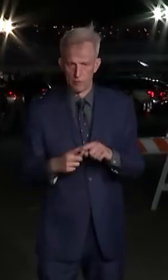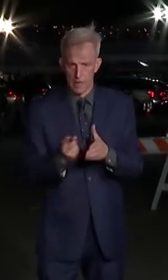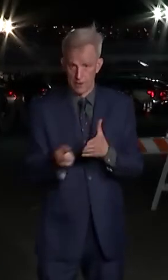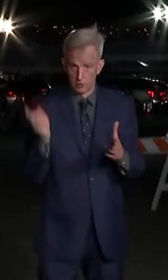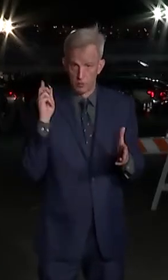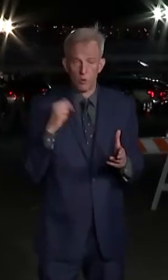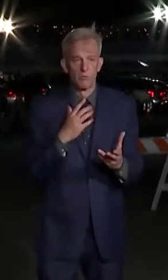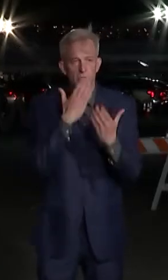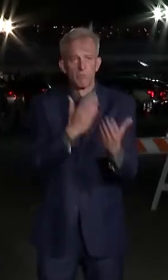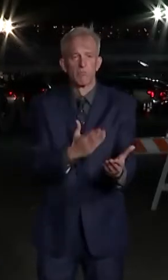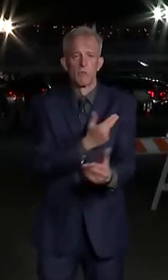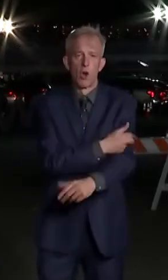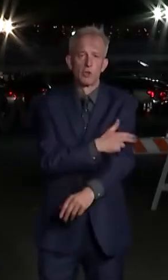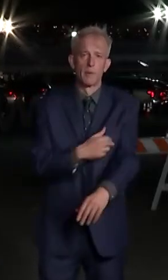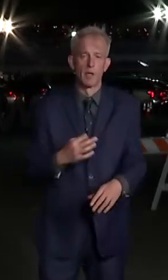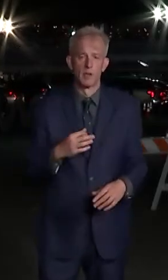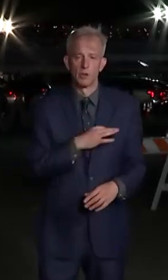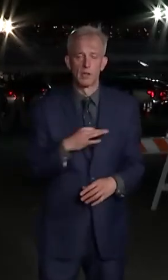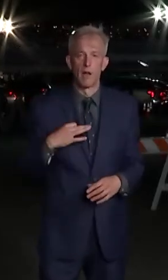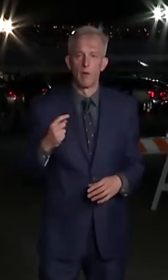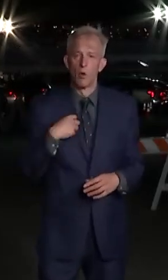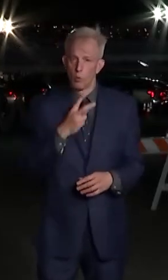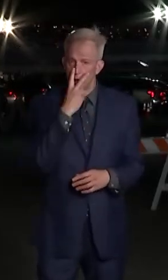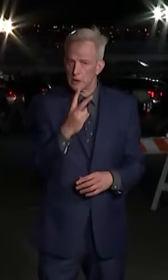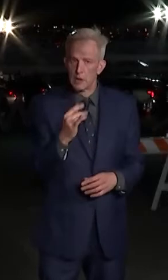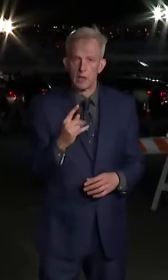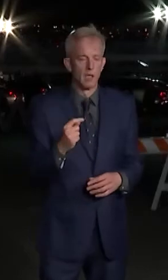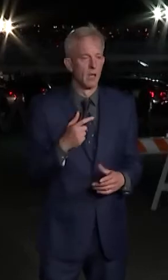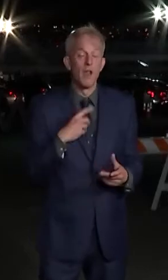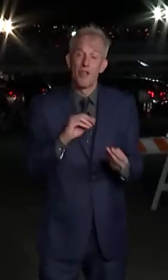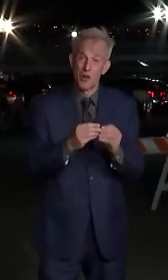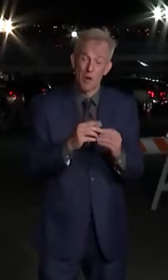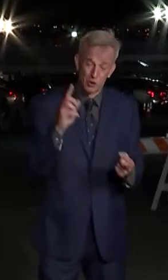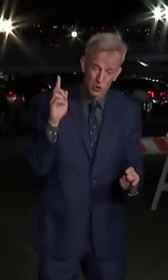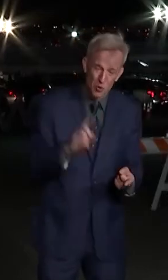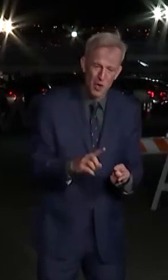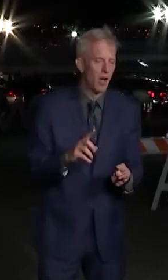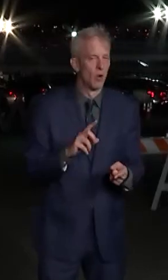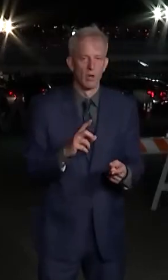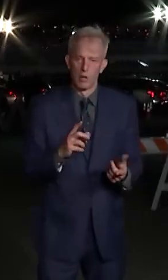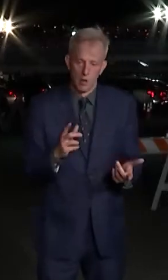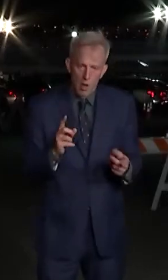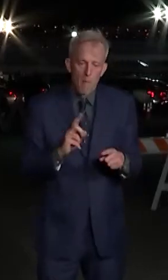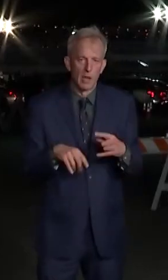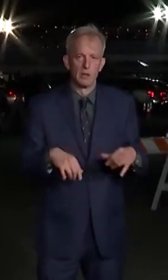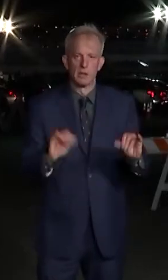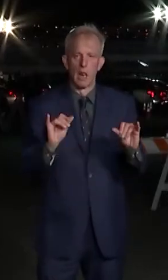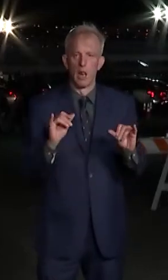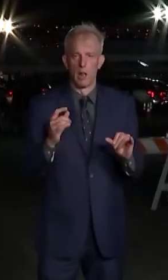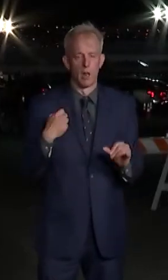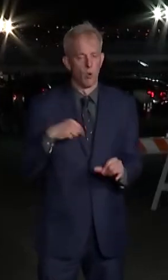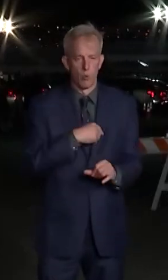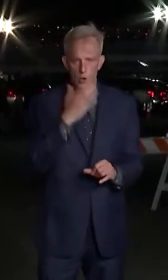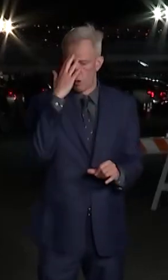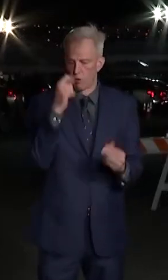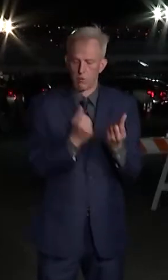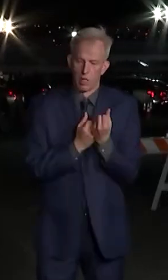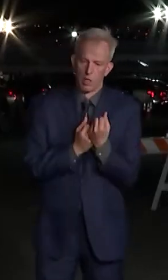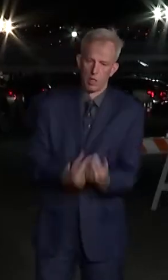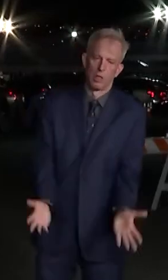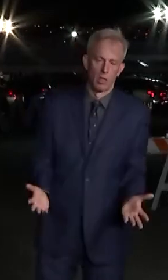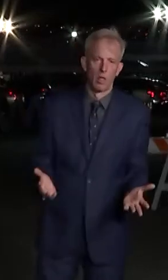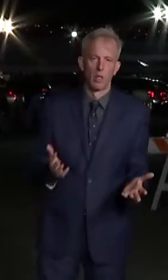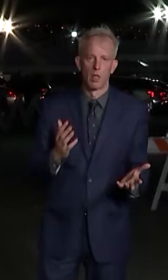We see you. Even as numbers go down, we know how stretched and how exhausted you are. And we love you and thank you for the life-saving